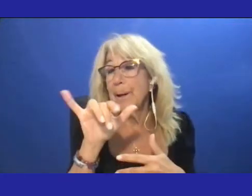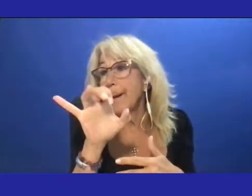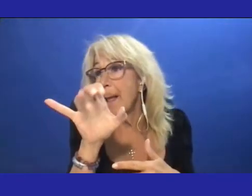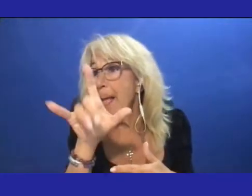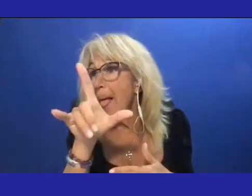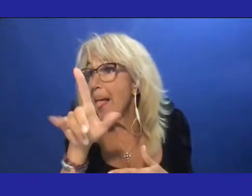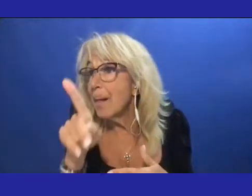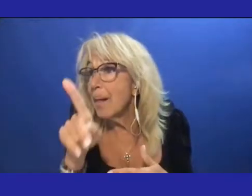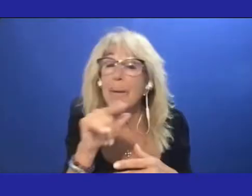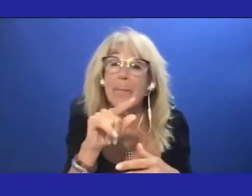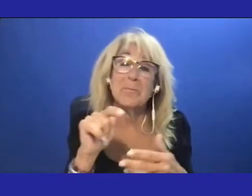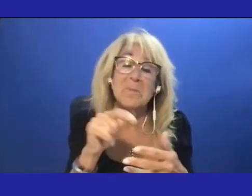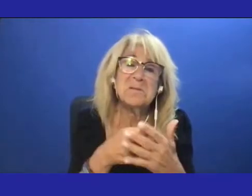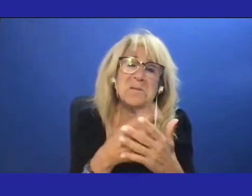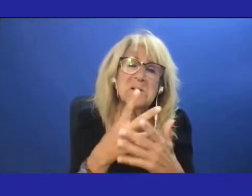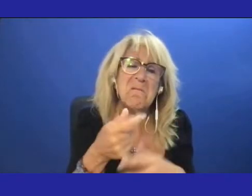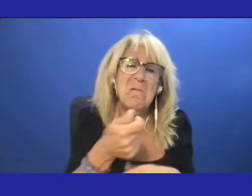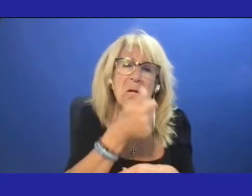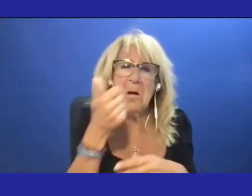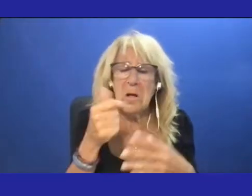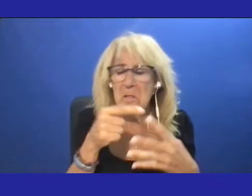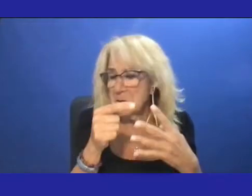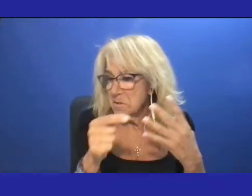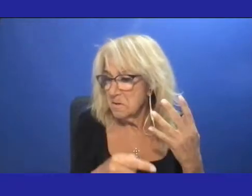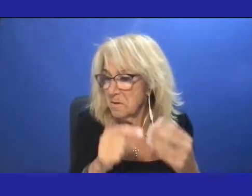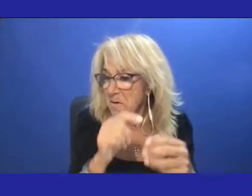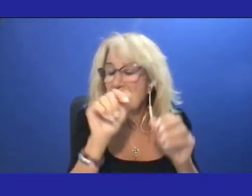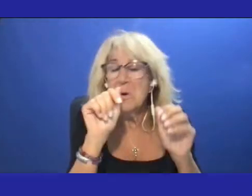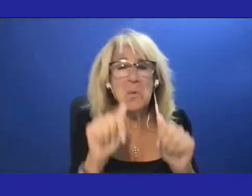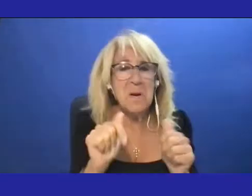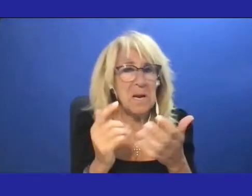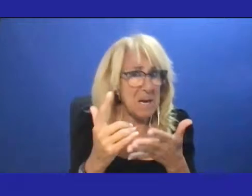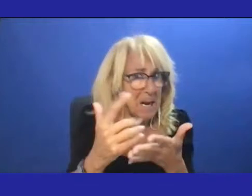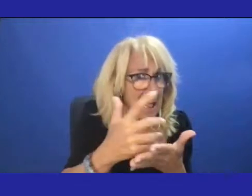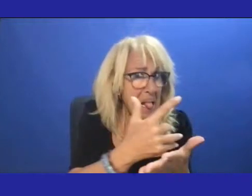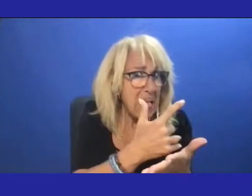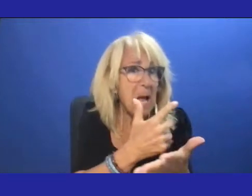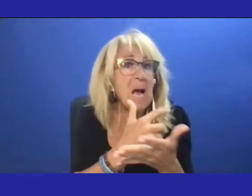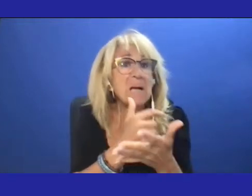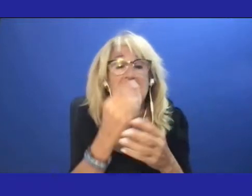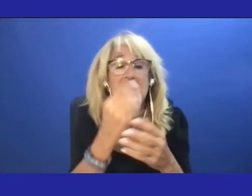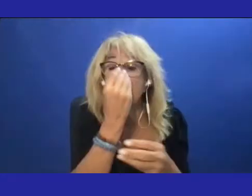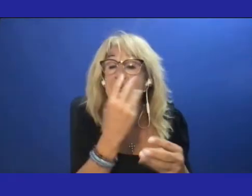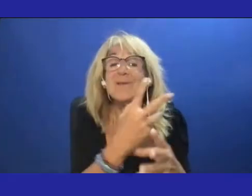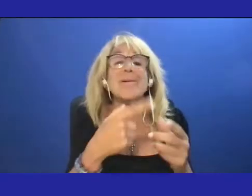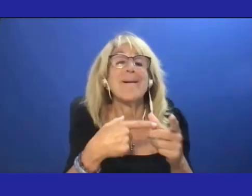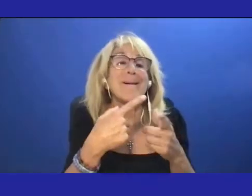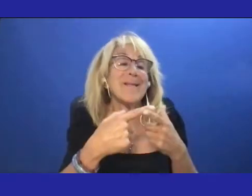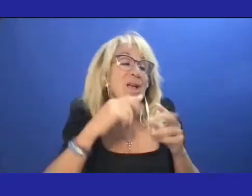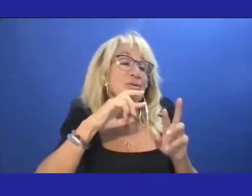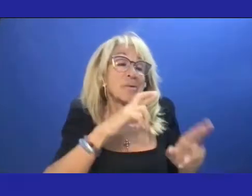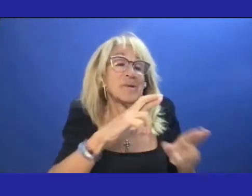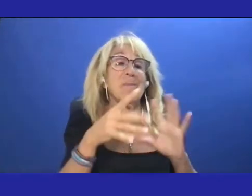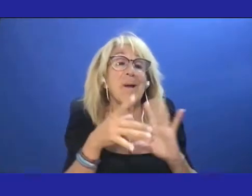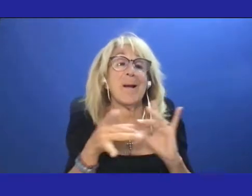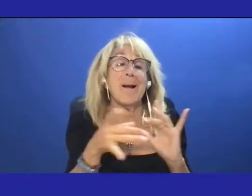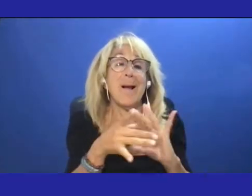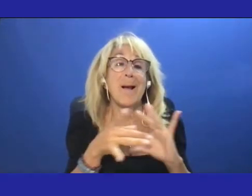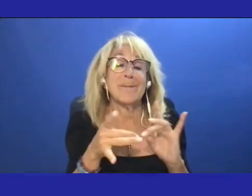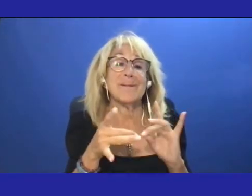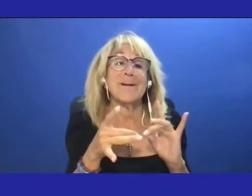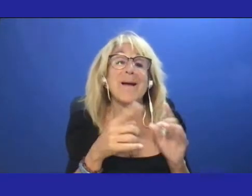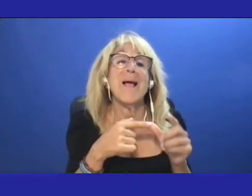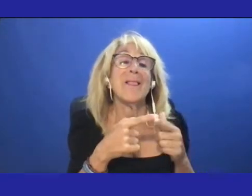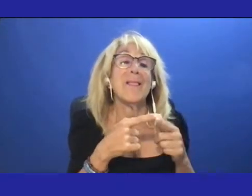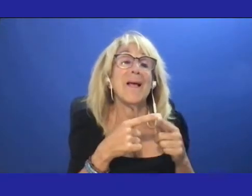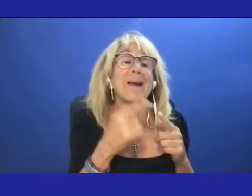others. So we are able to collate that information and actually be able to respond to comments and then redirect consumers if we